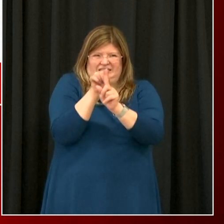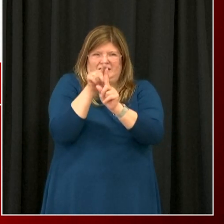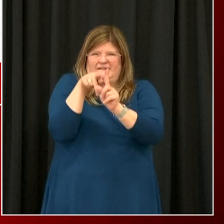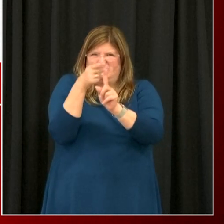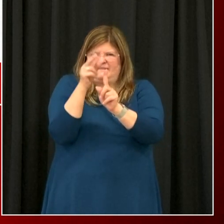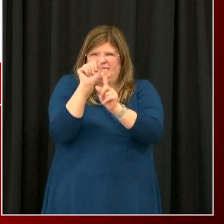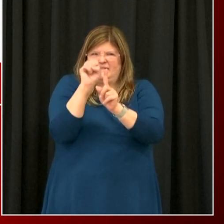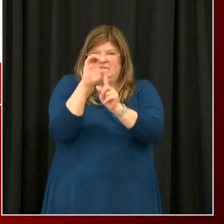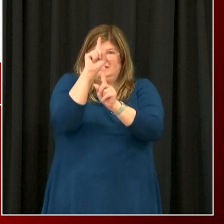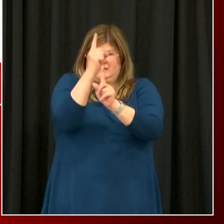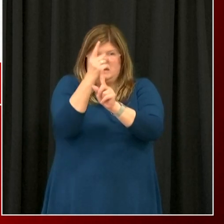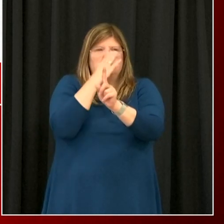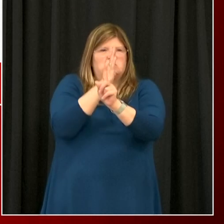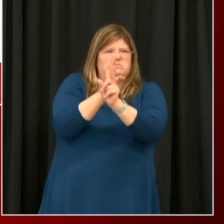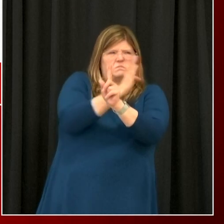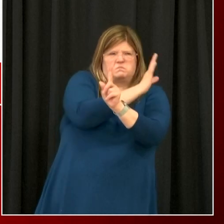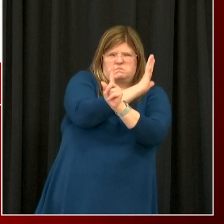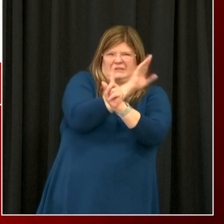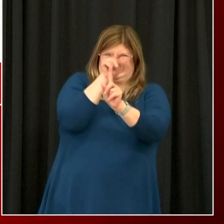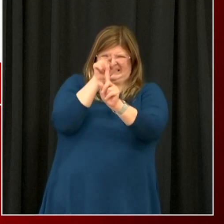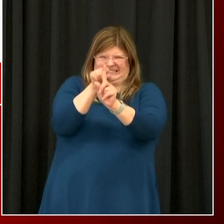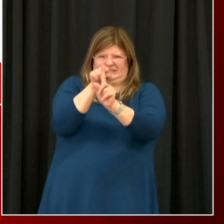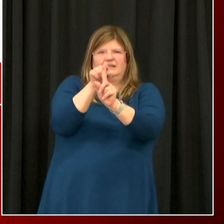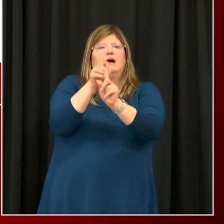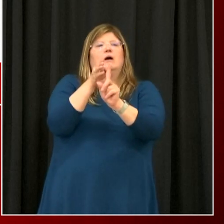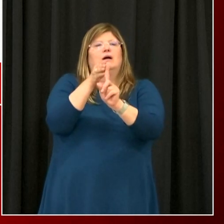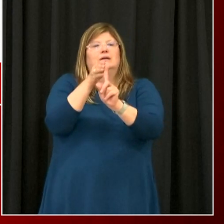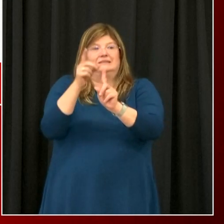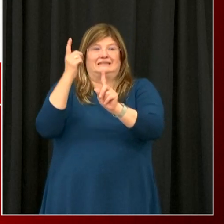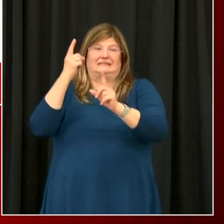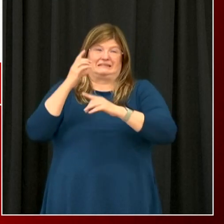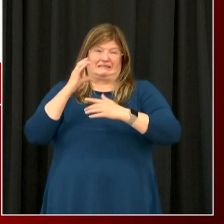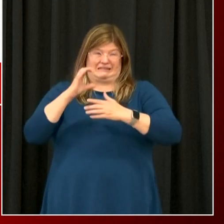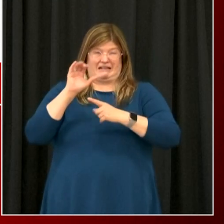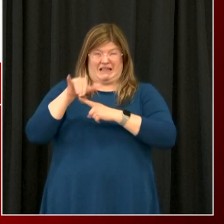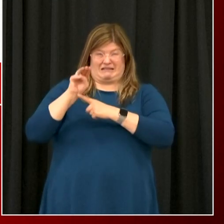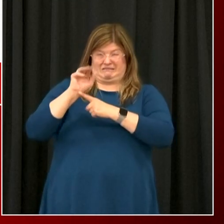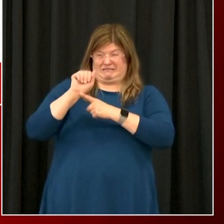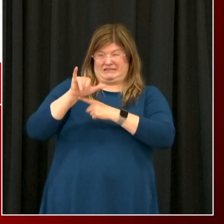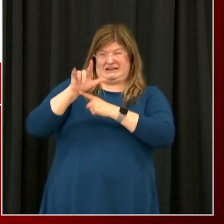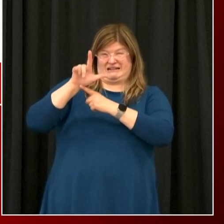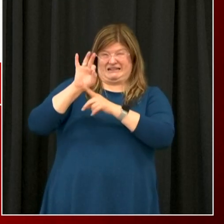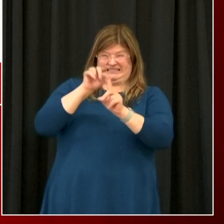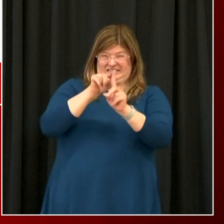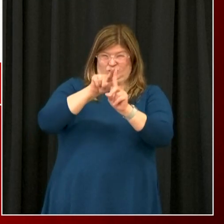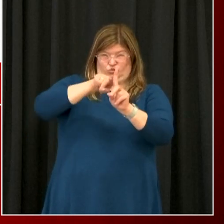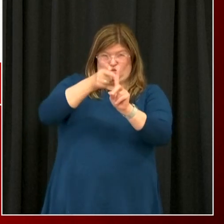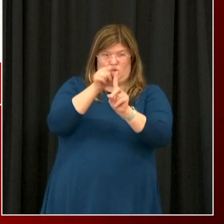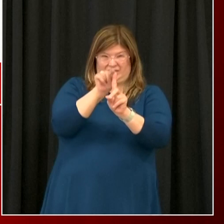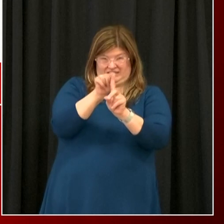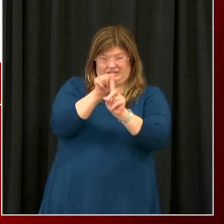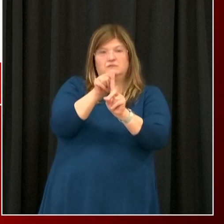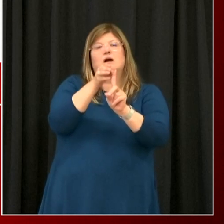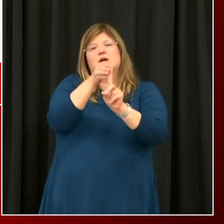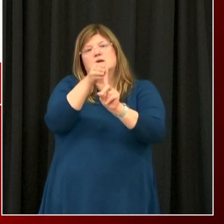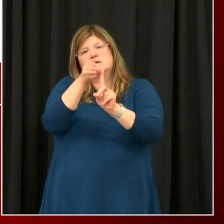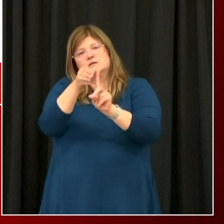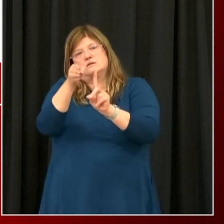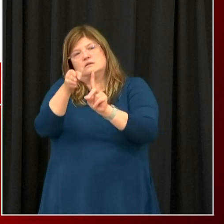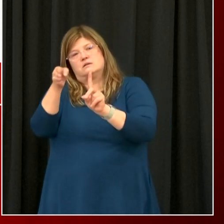From a calendar date perspective, that aligns with May 29th. This graph, however, depicts